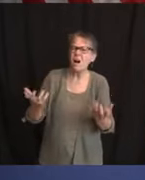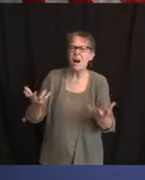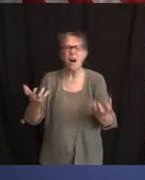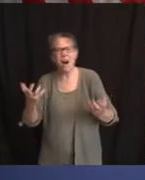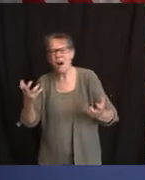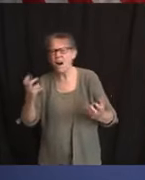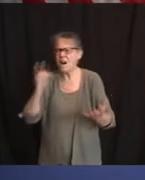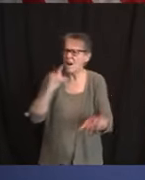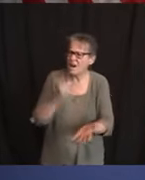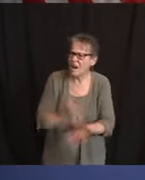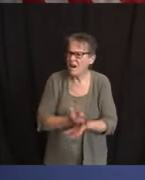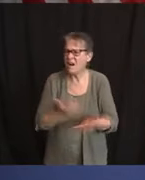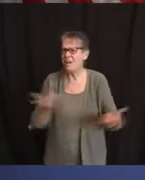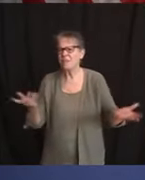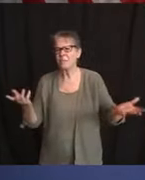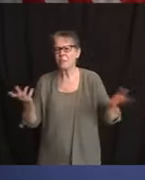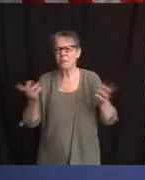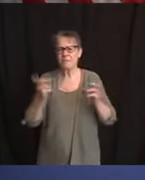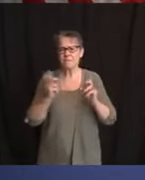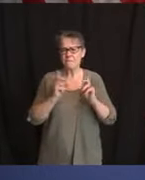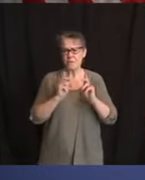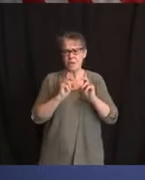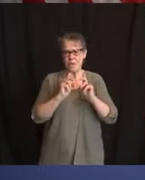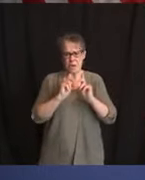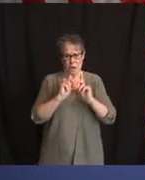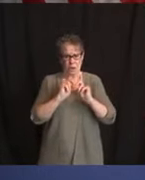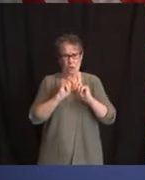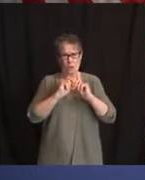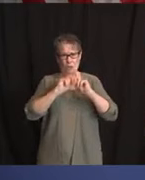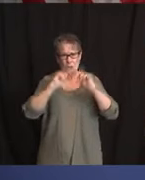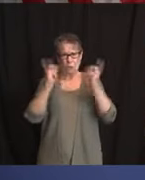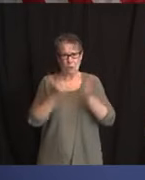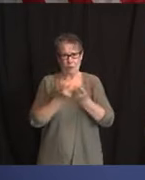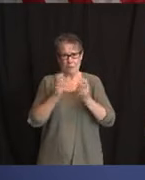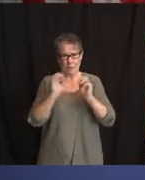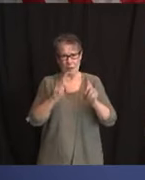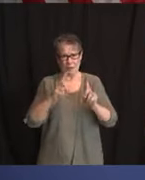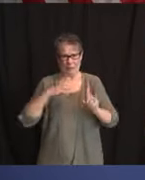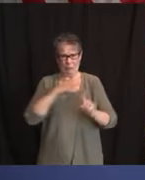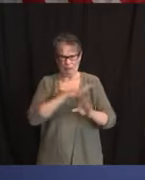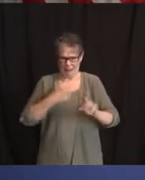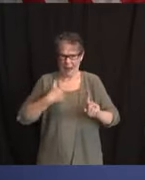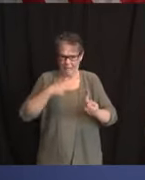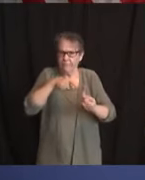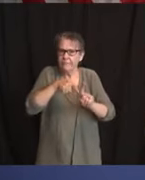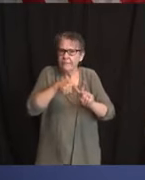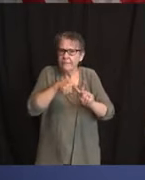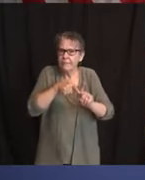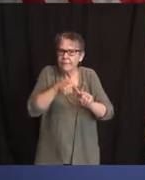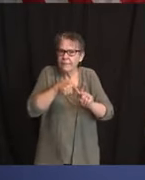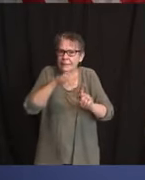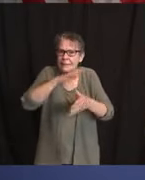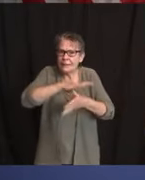put it. But I'm not, never say never, but if for the moment, we can't congregate. We cannot do